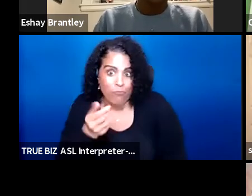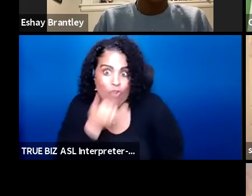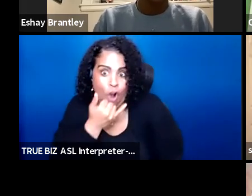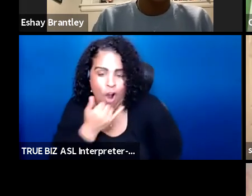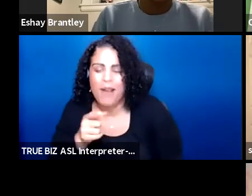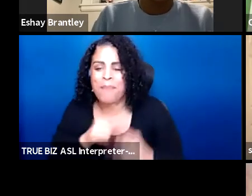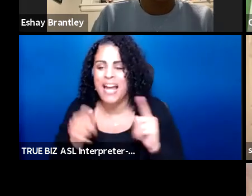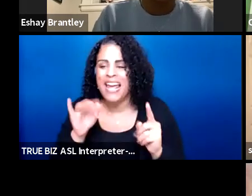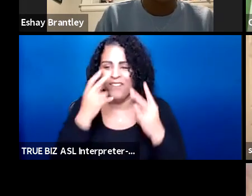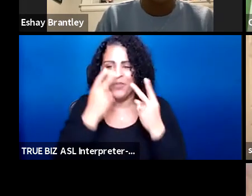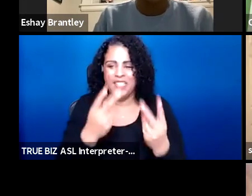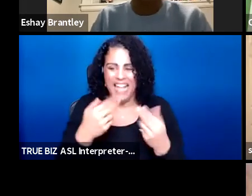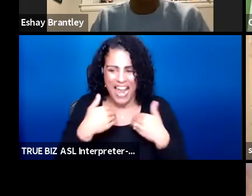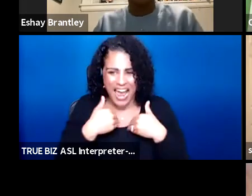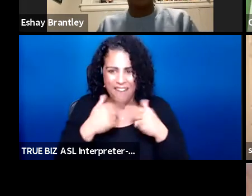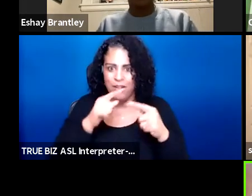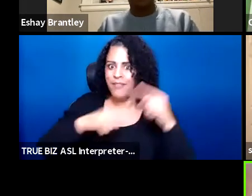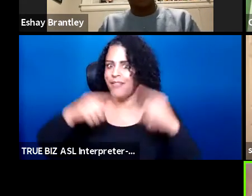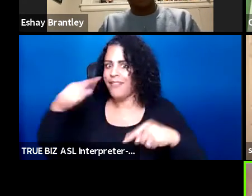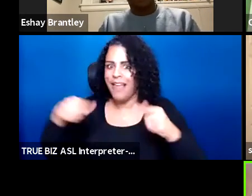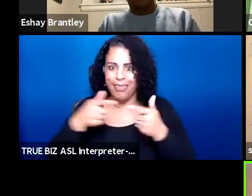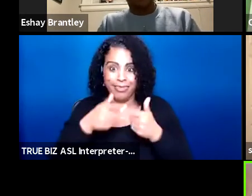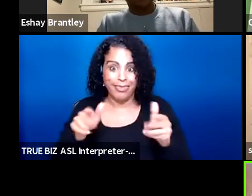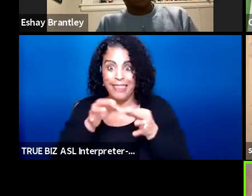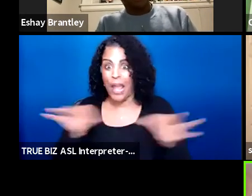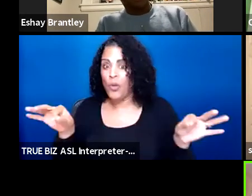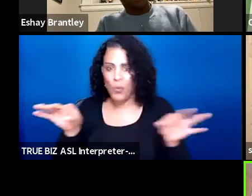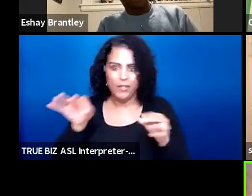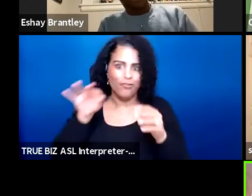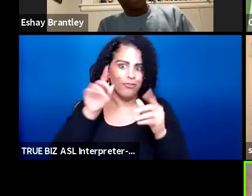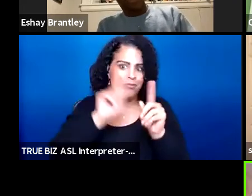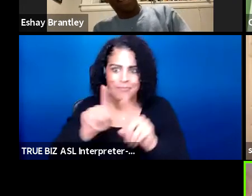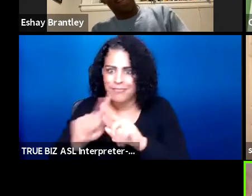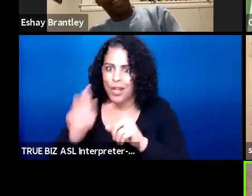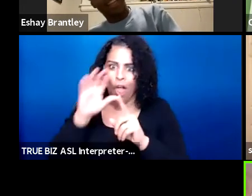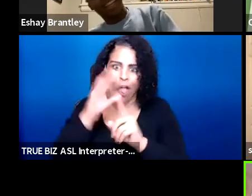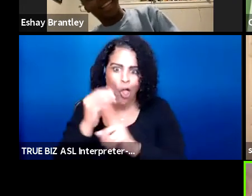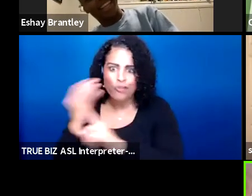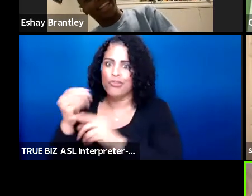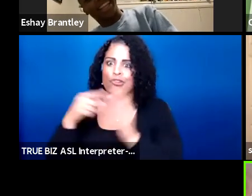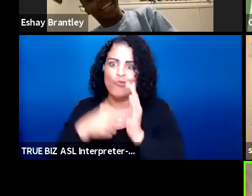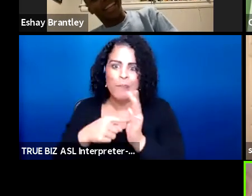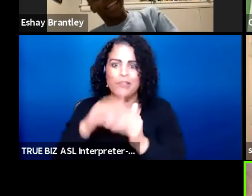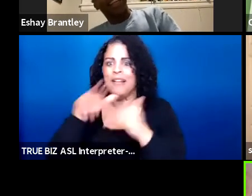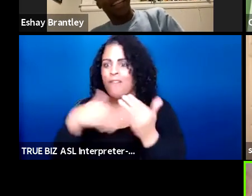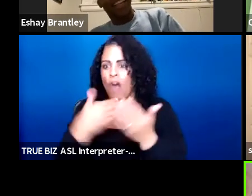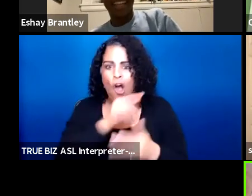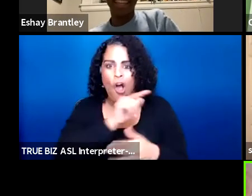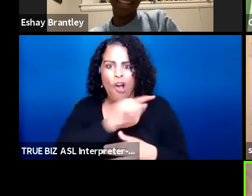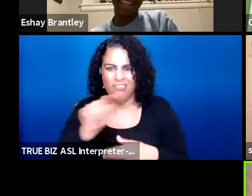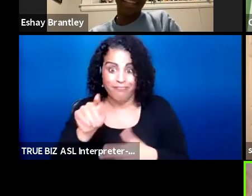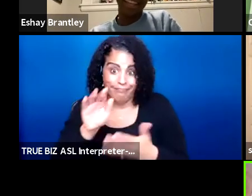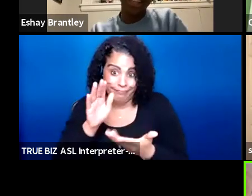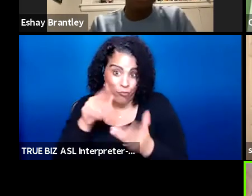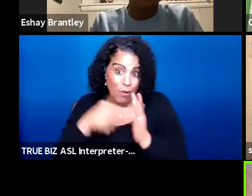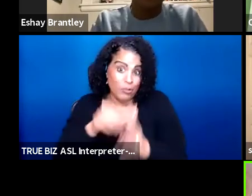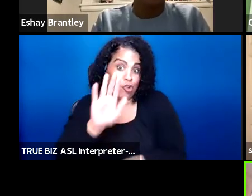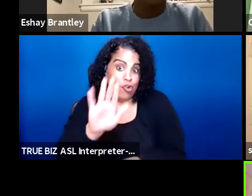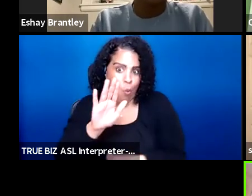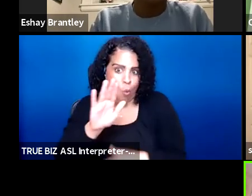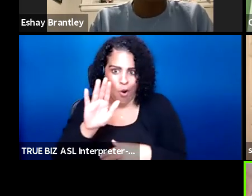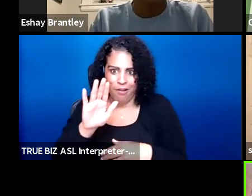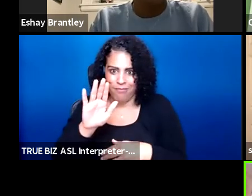you see that there are these diverse languages, these diverse cultures, like representative of all of like your country, a thing that could